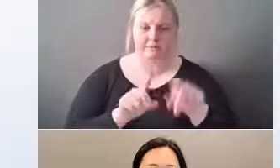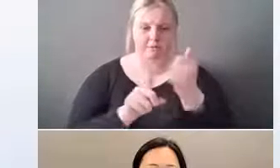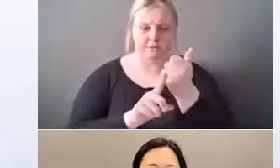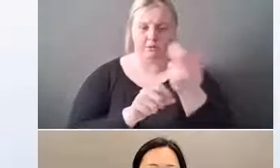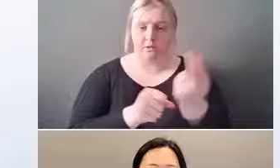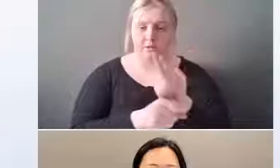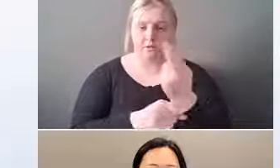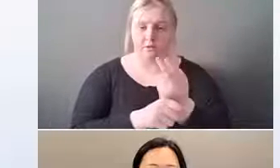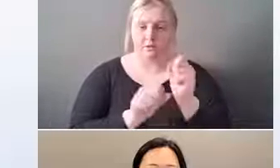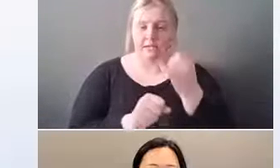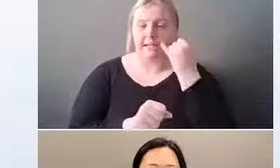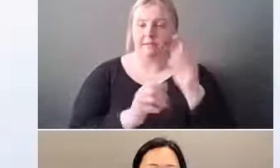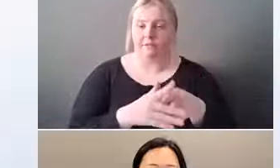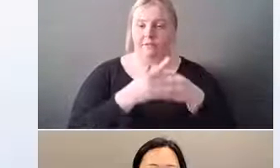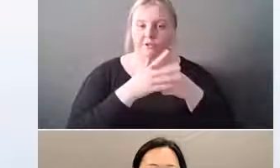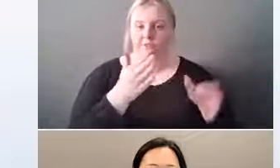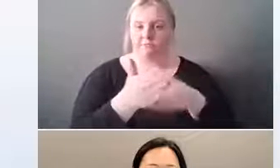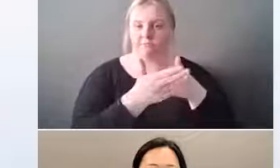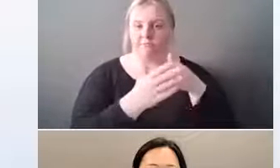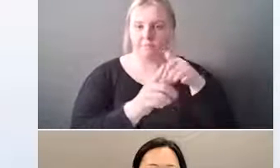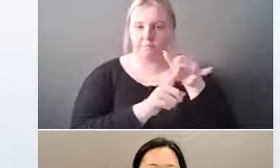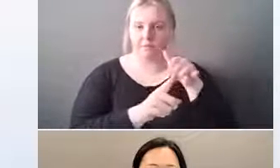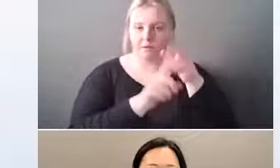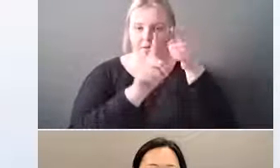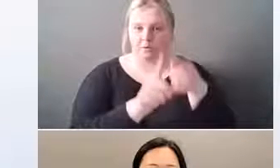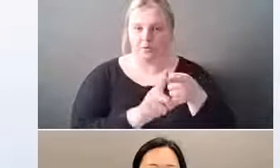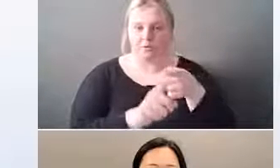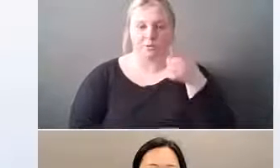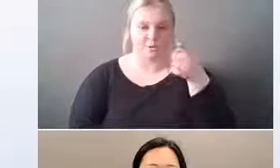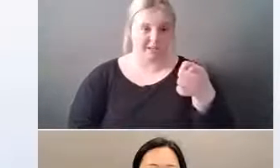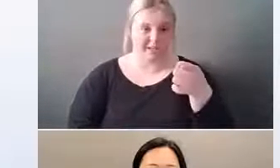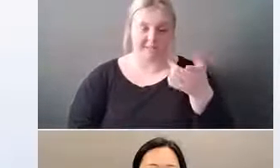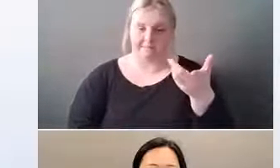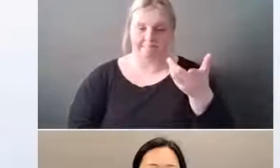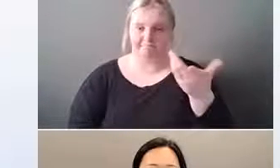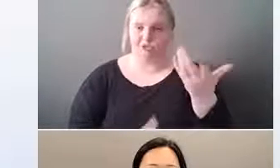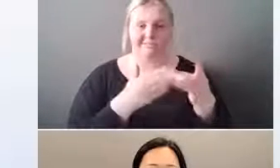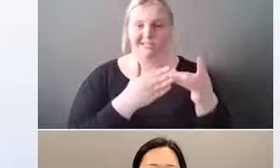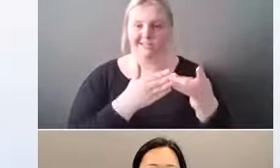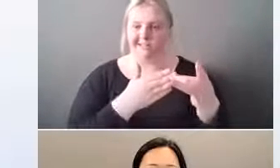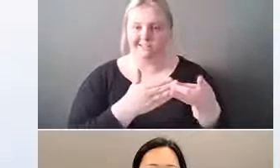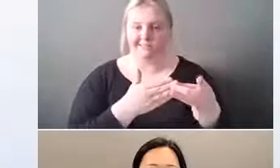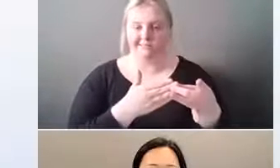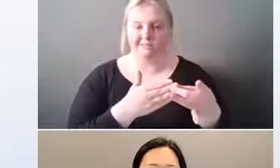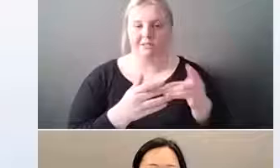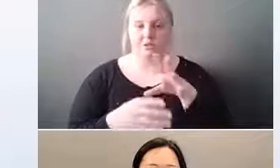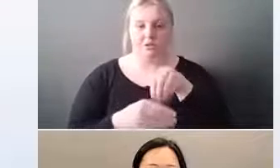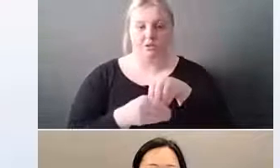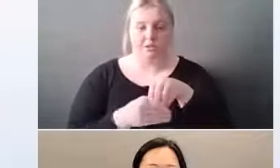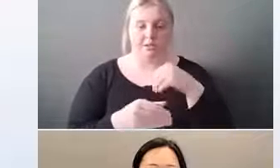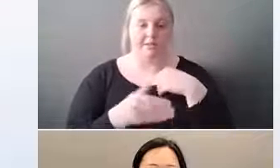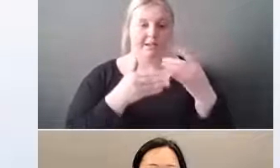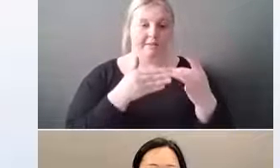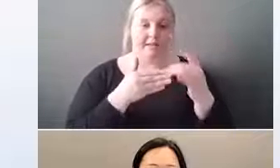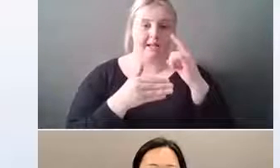starting your anti-bullying initiative. These templates are meant to be just that, guides. Included is a guide for a